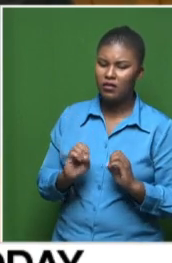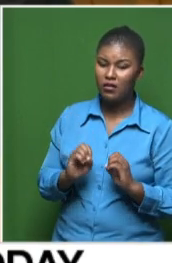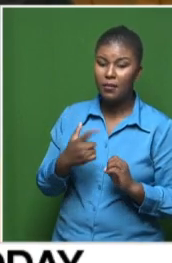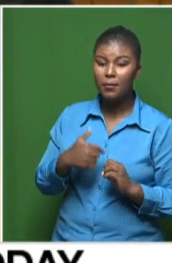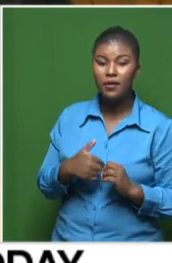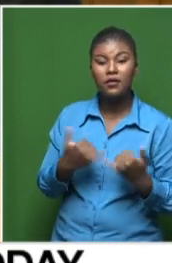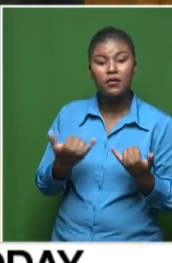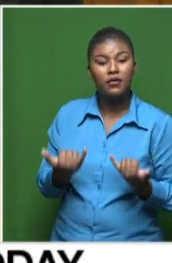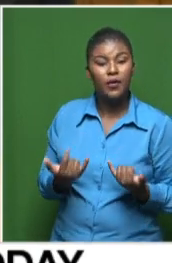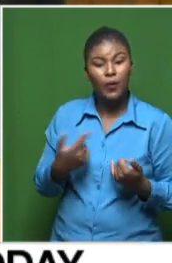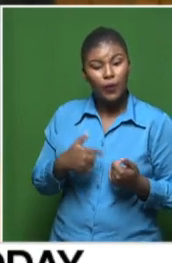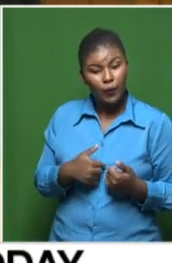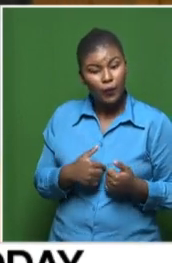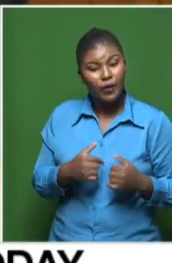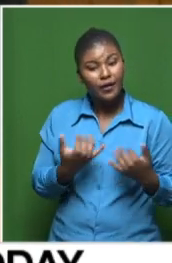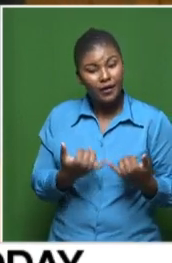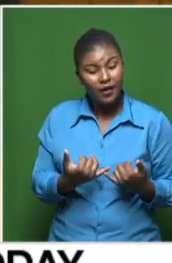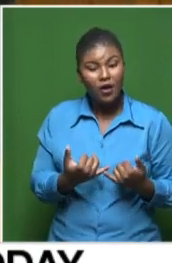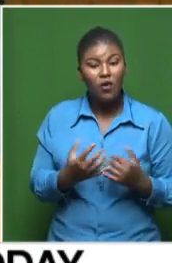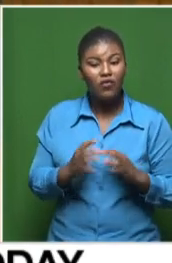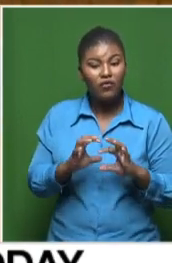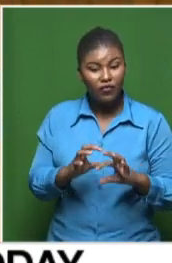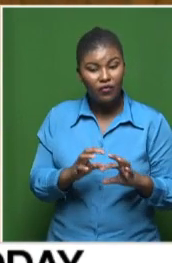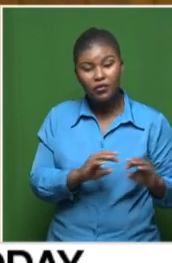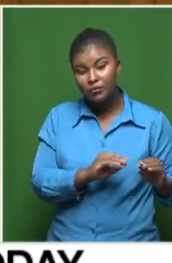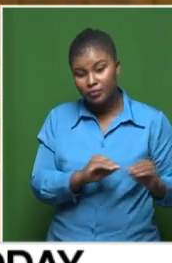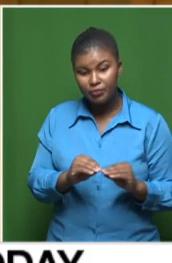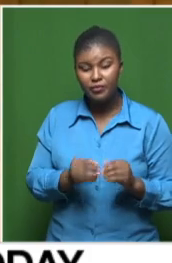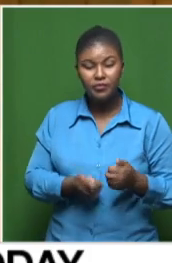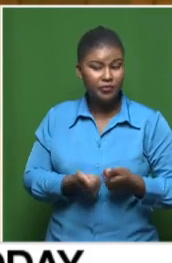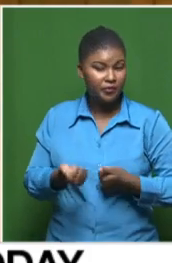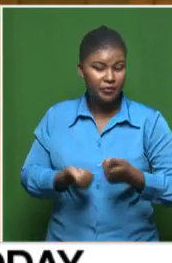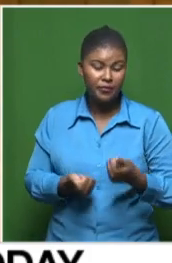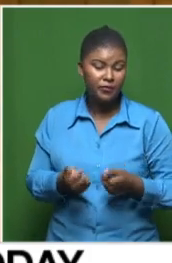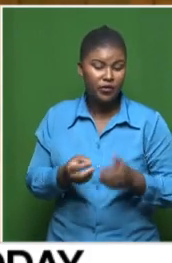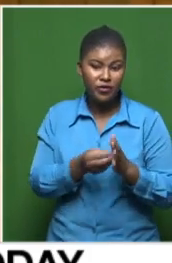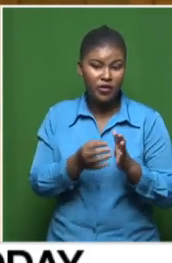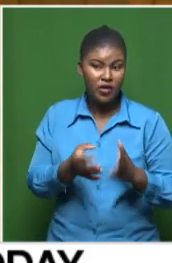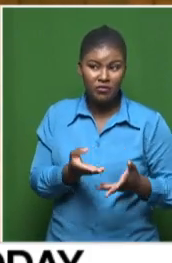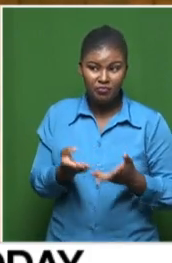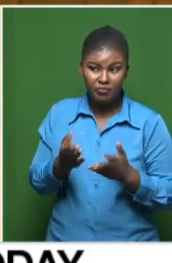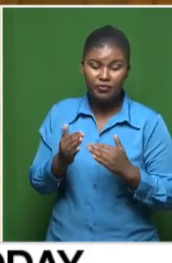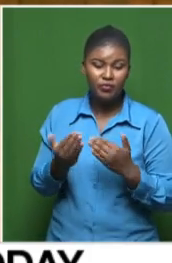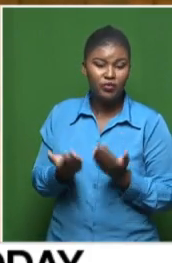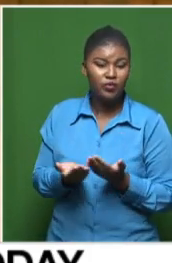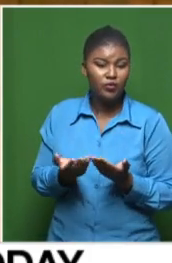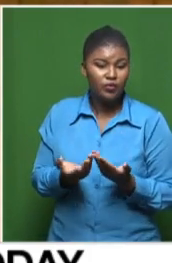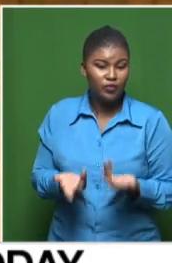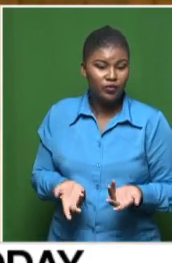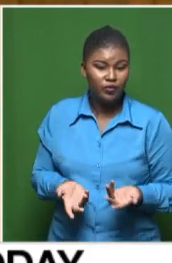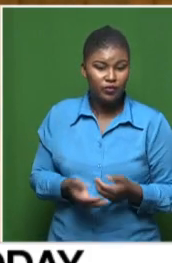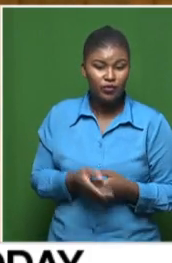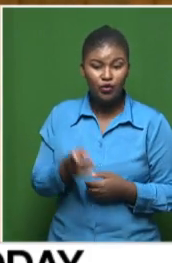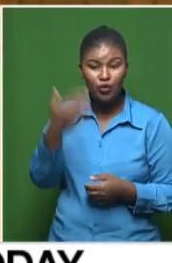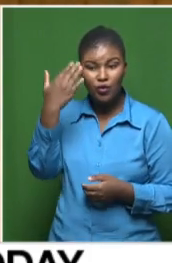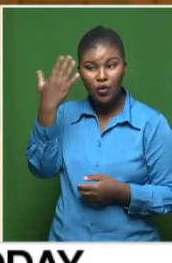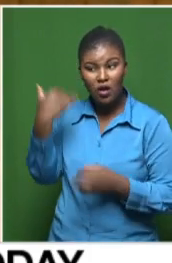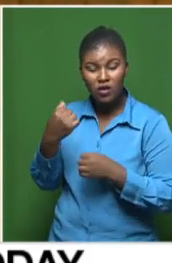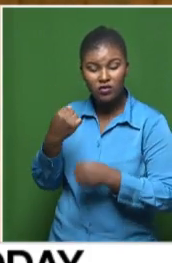to bring the learners to this school. As you know that last